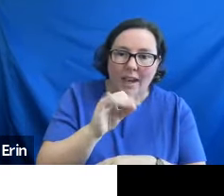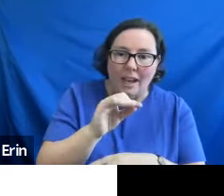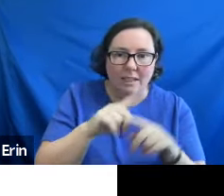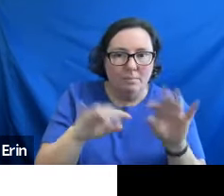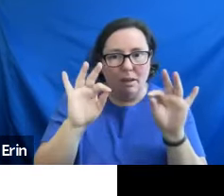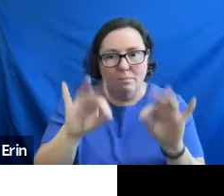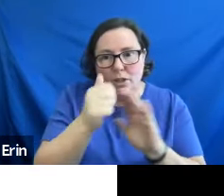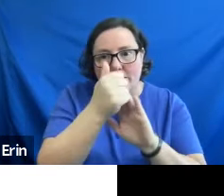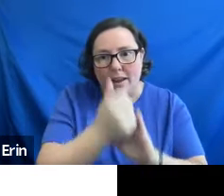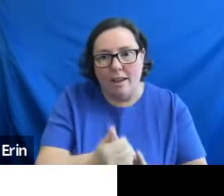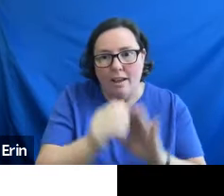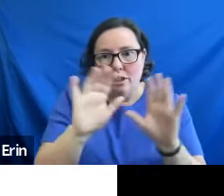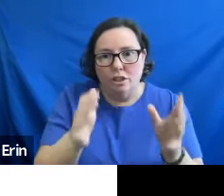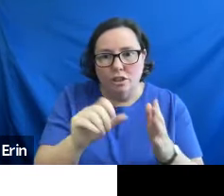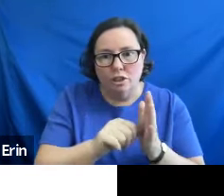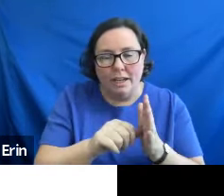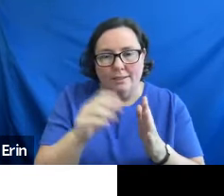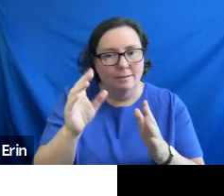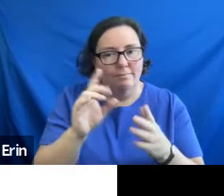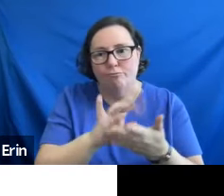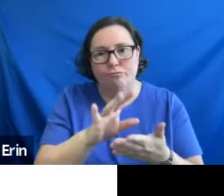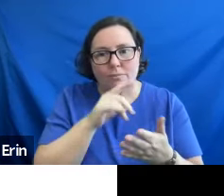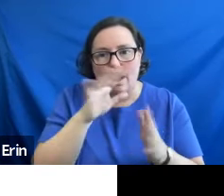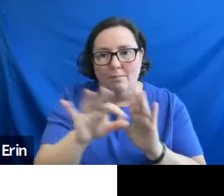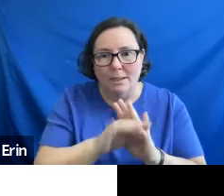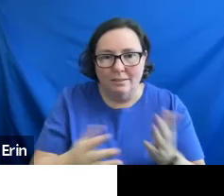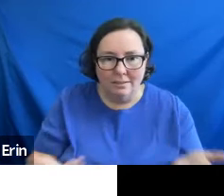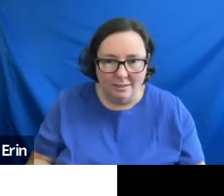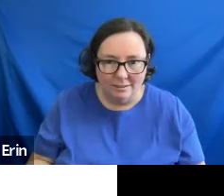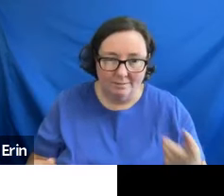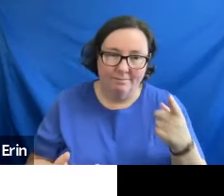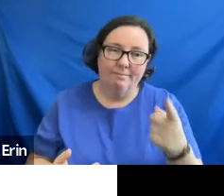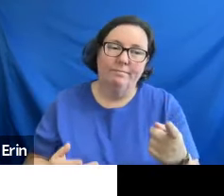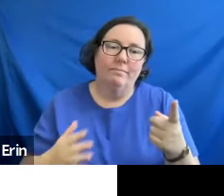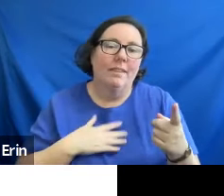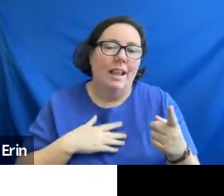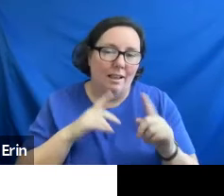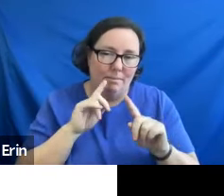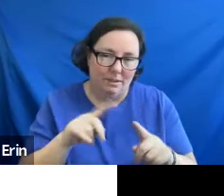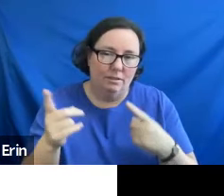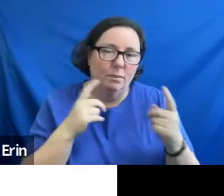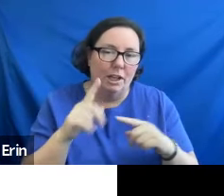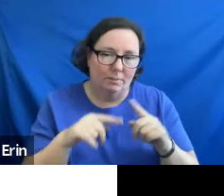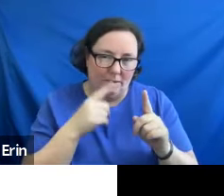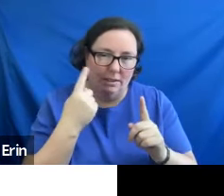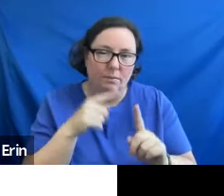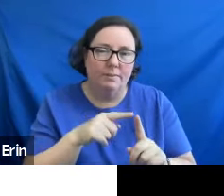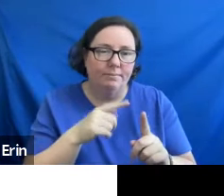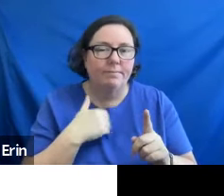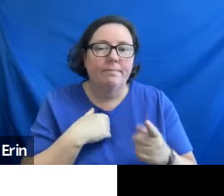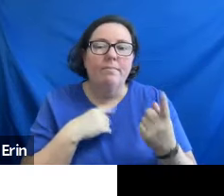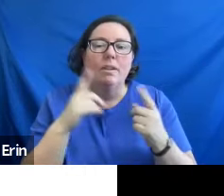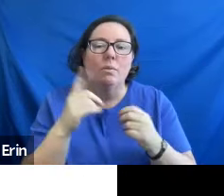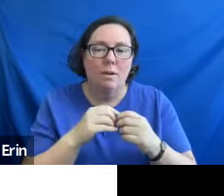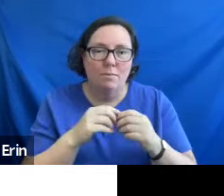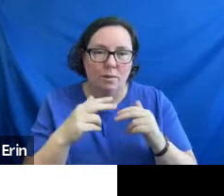to answer more questions about this. I have one more slide to share. And this is just a couple comments because I